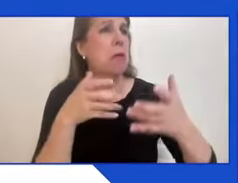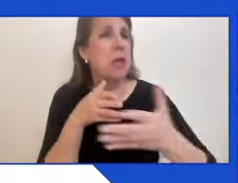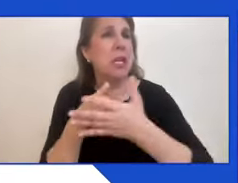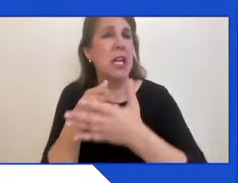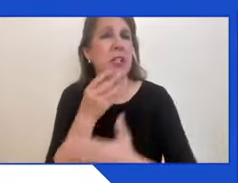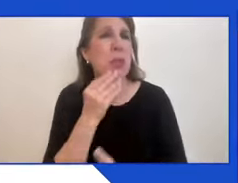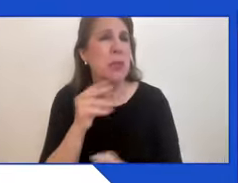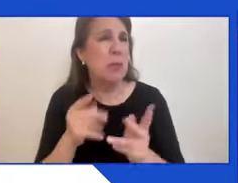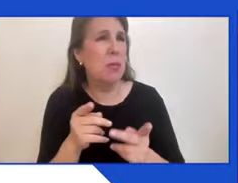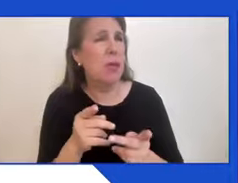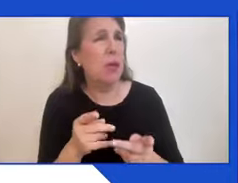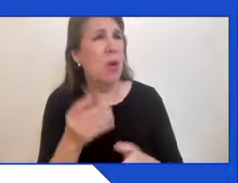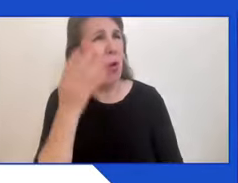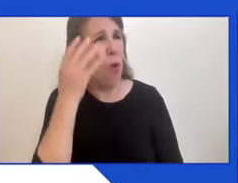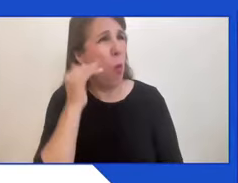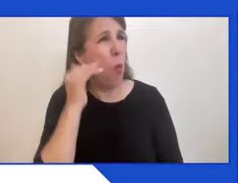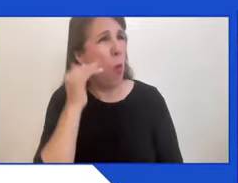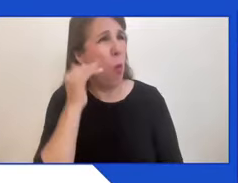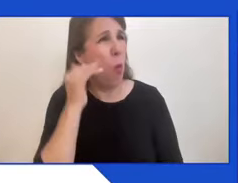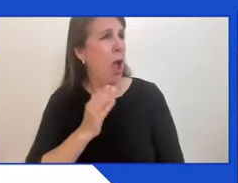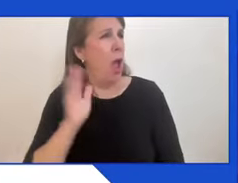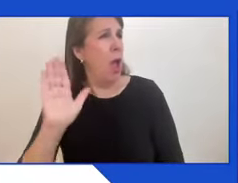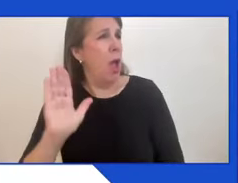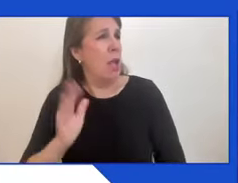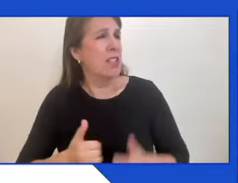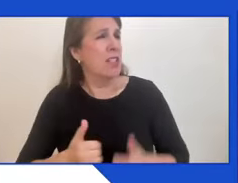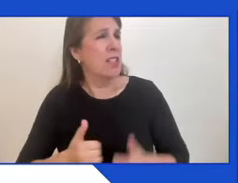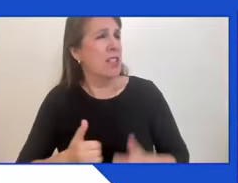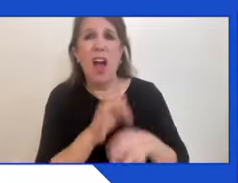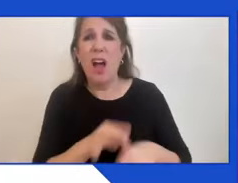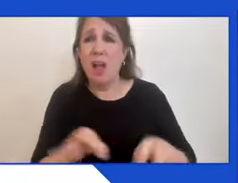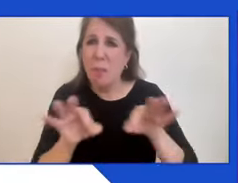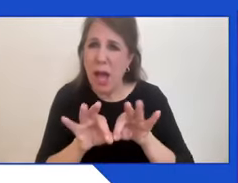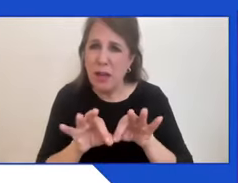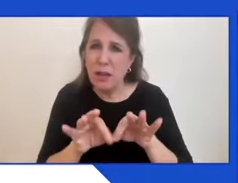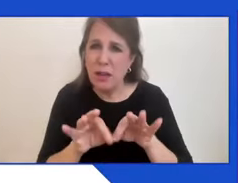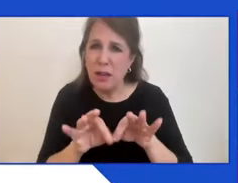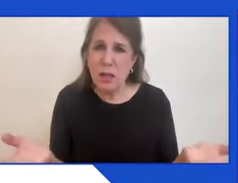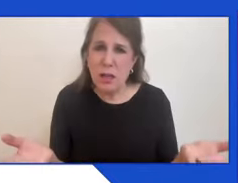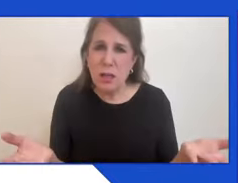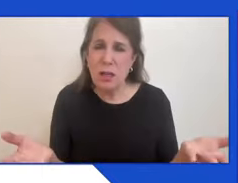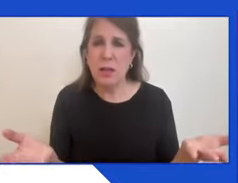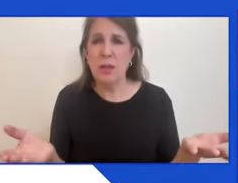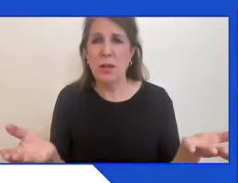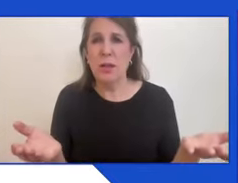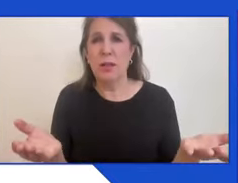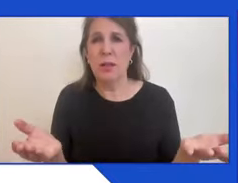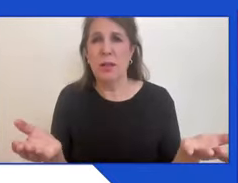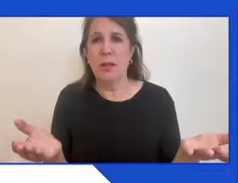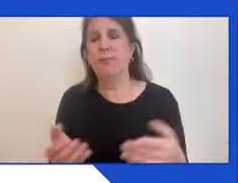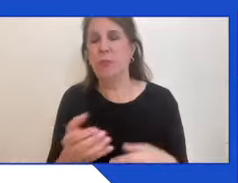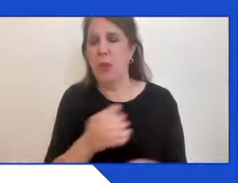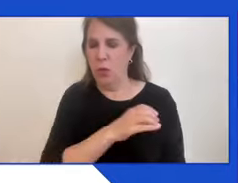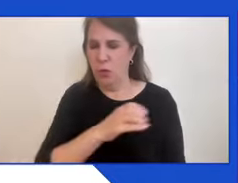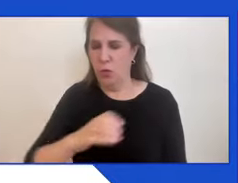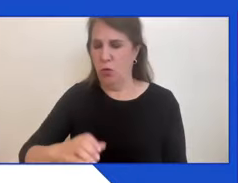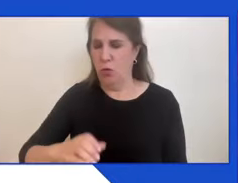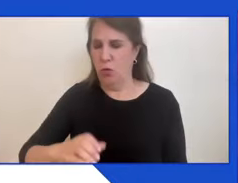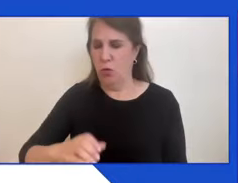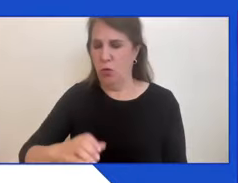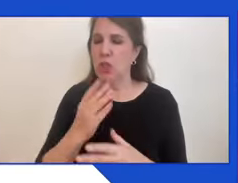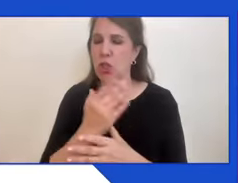prepare what we will say to them. There was a Christian German who hid Jews during